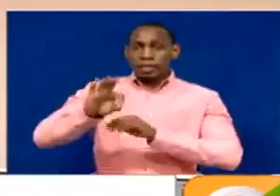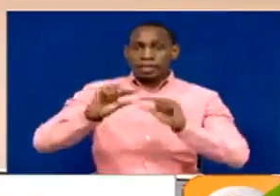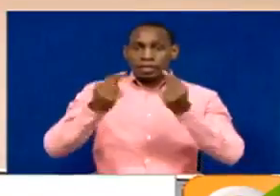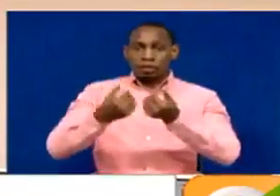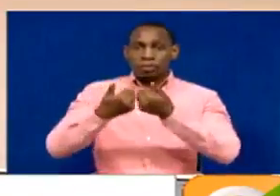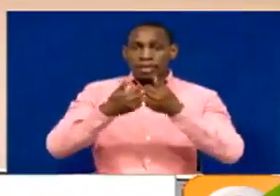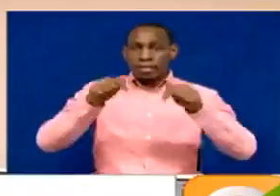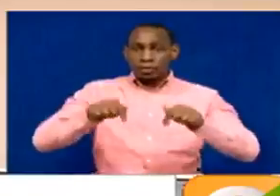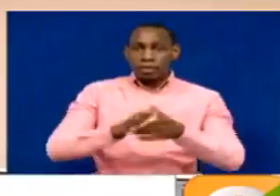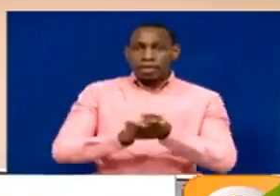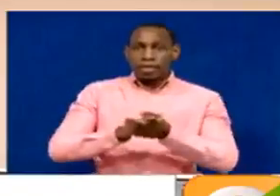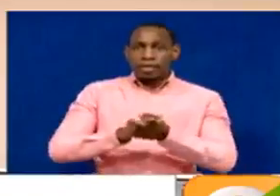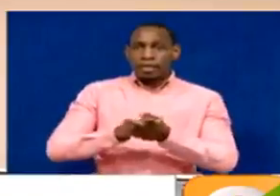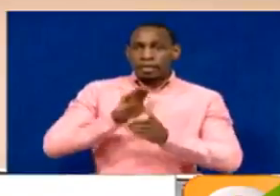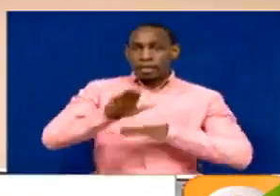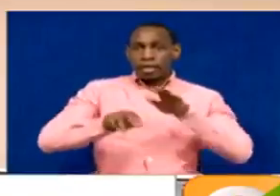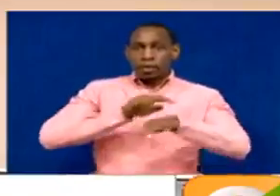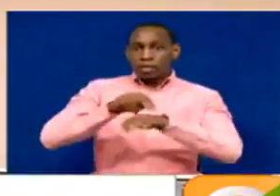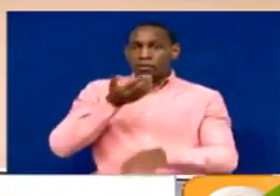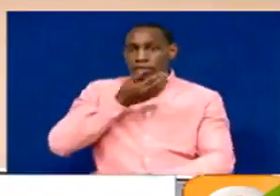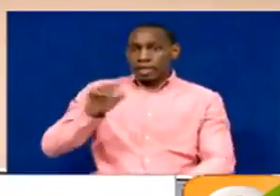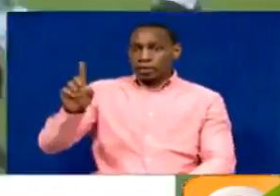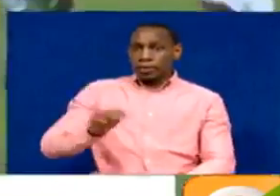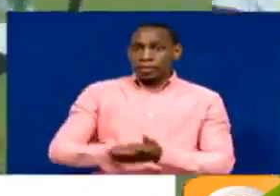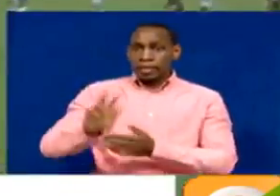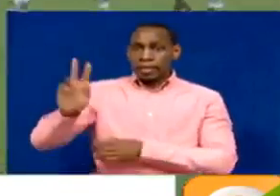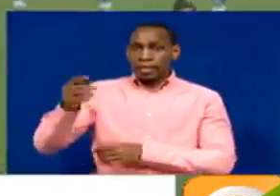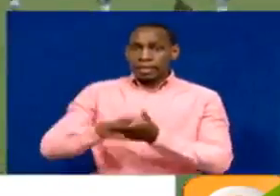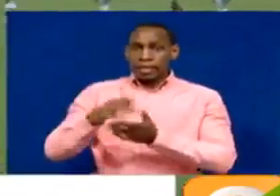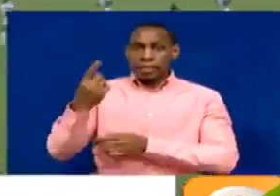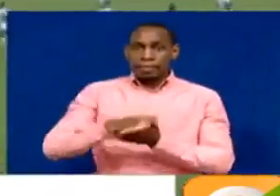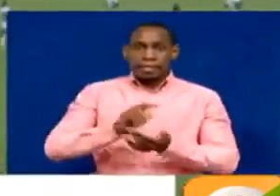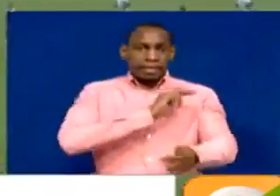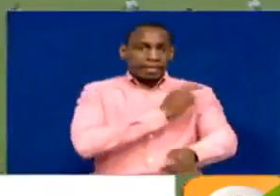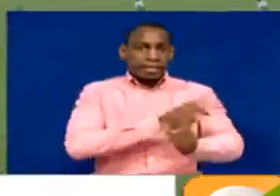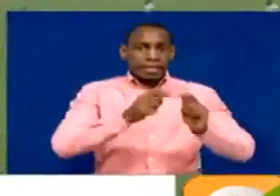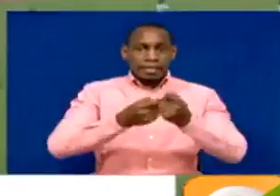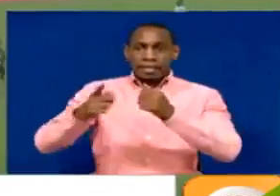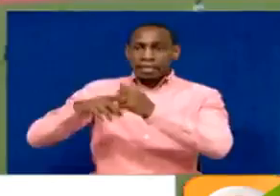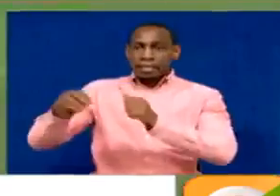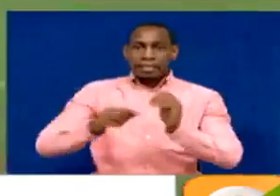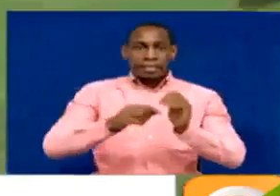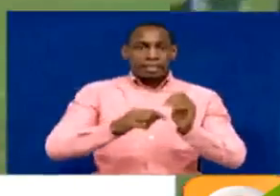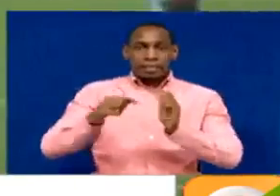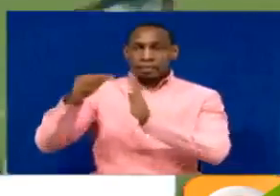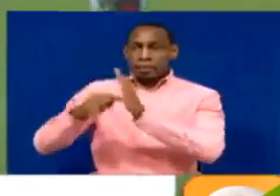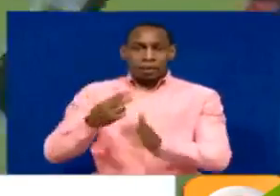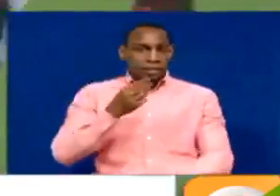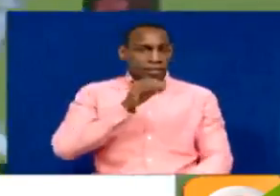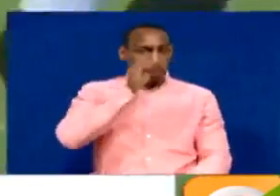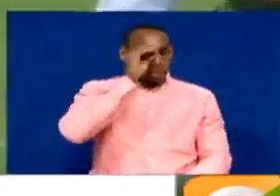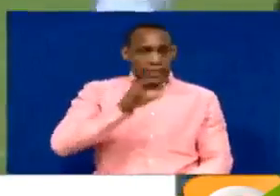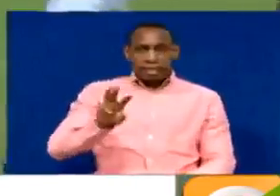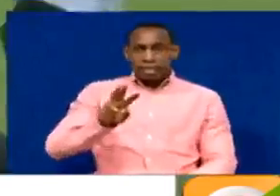group games today at the Nyayo National Stadium in Nairobi. Kenya trounced the Stallions from Nigeria by 60 points to nil, as the